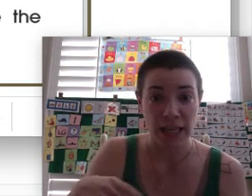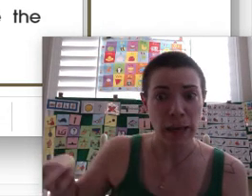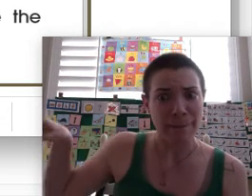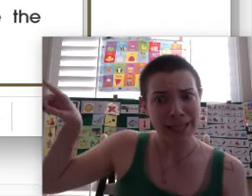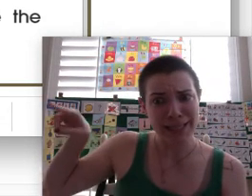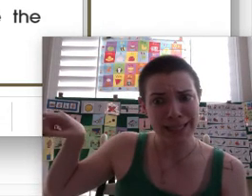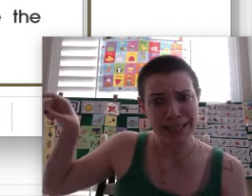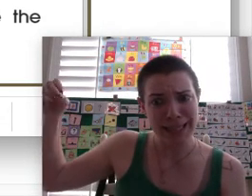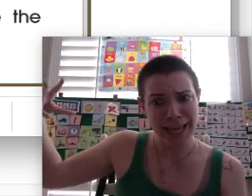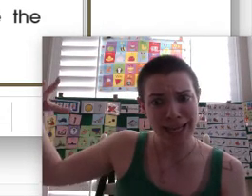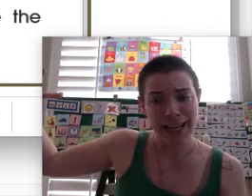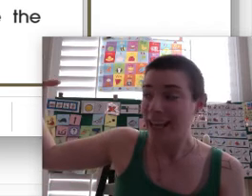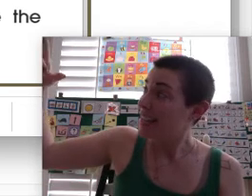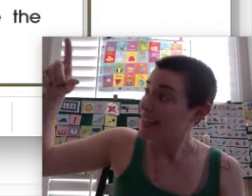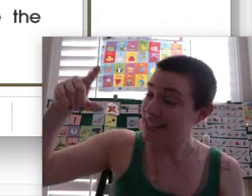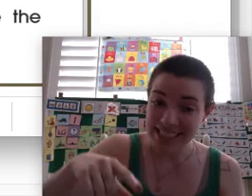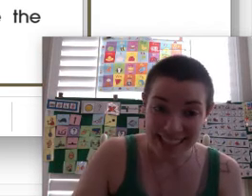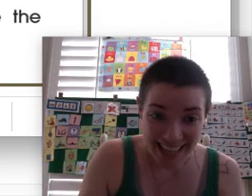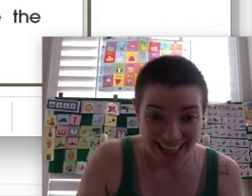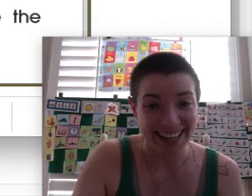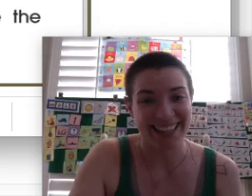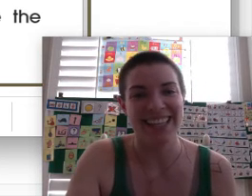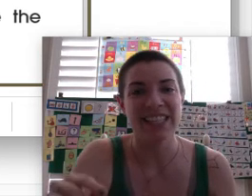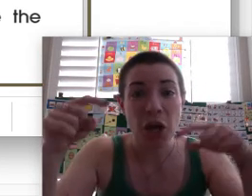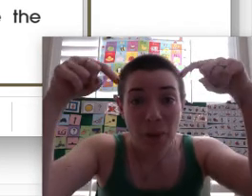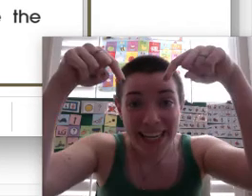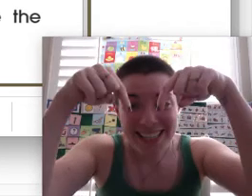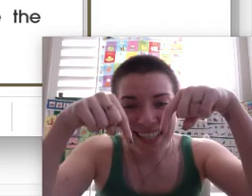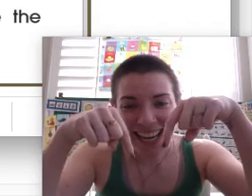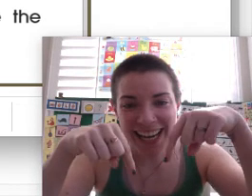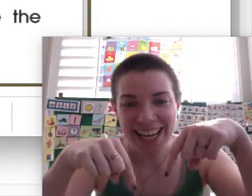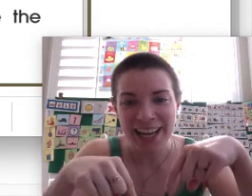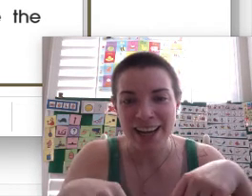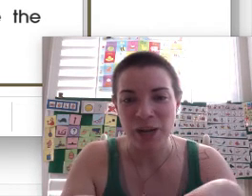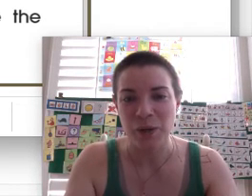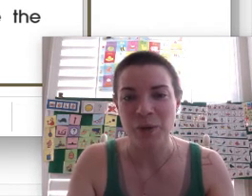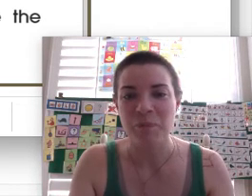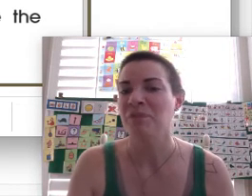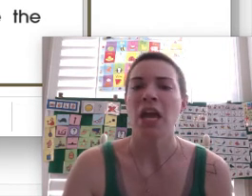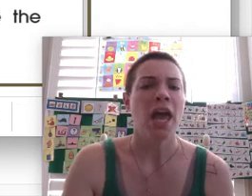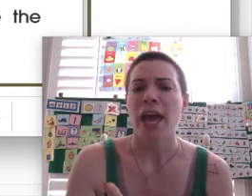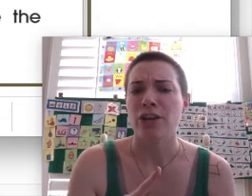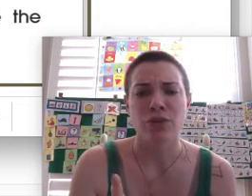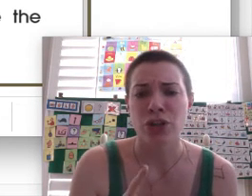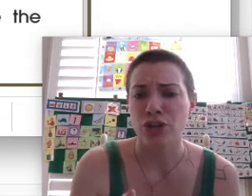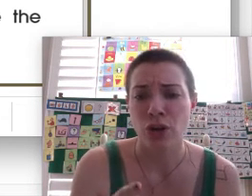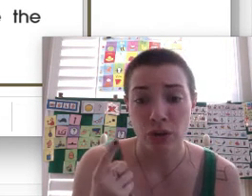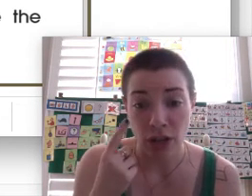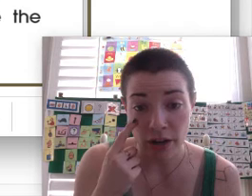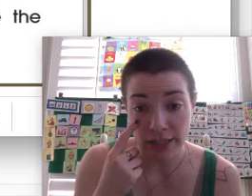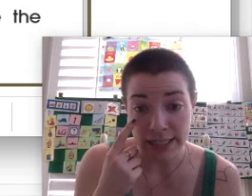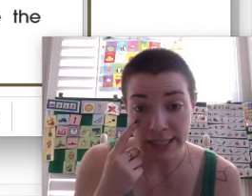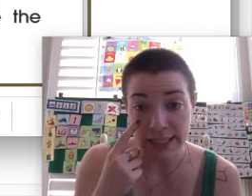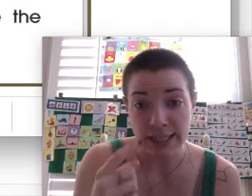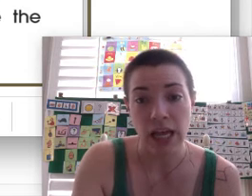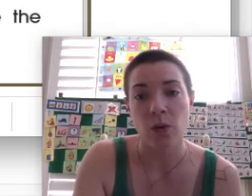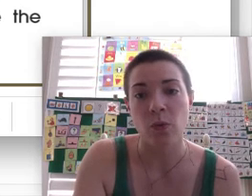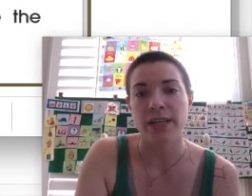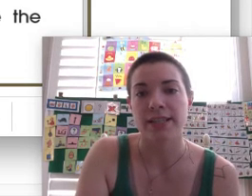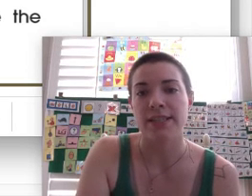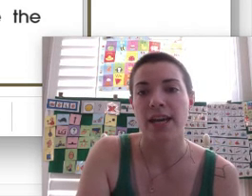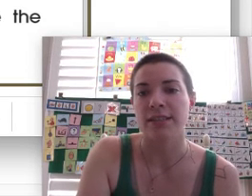sunset, because the sun is setting. It's going down. And you can no longer see the